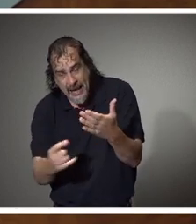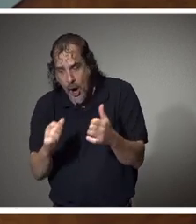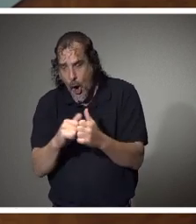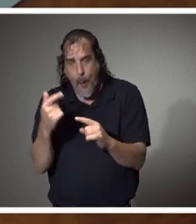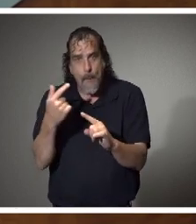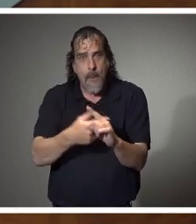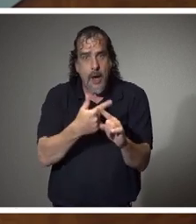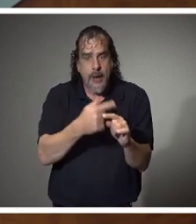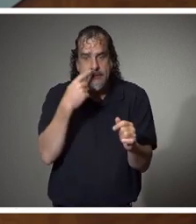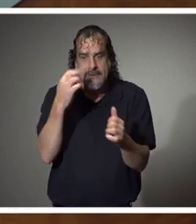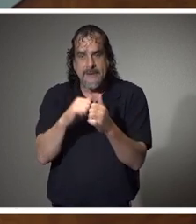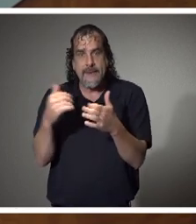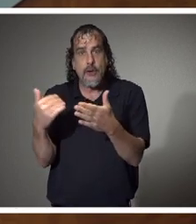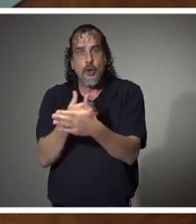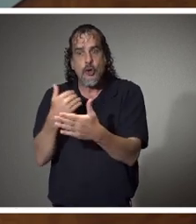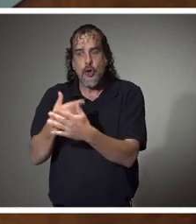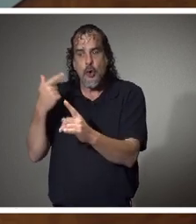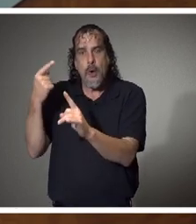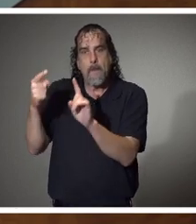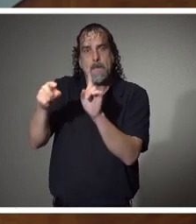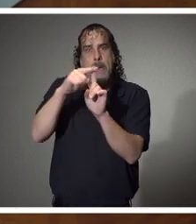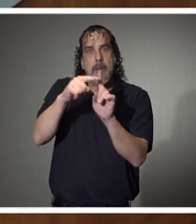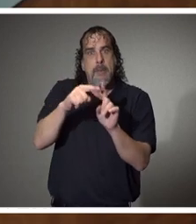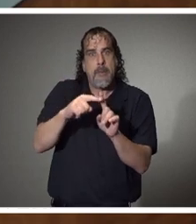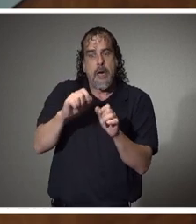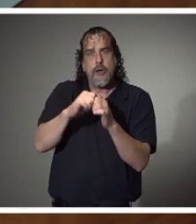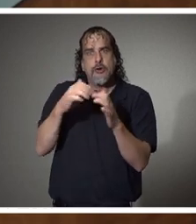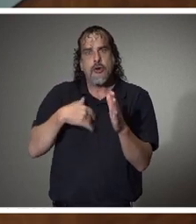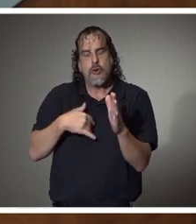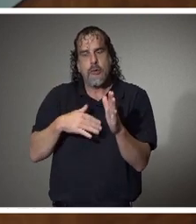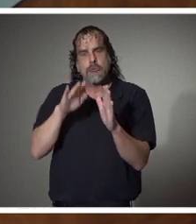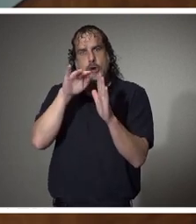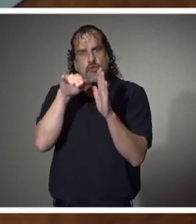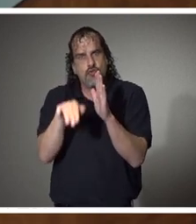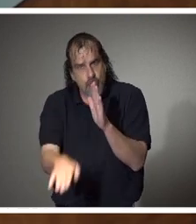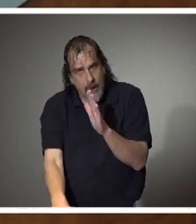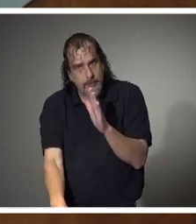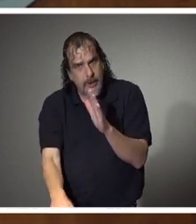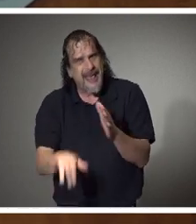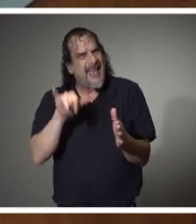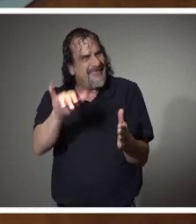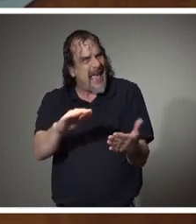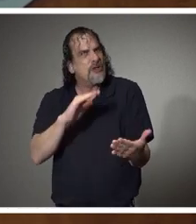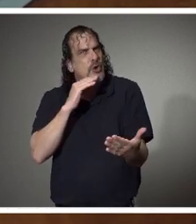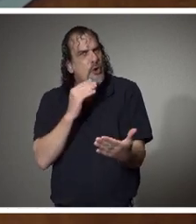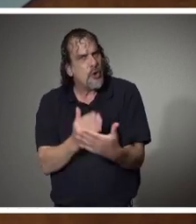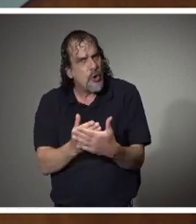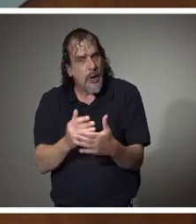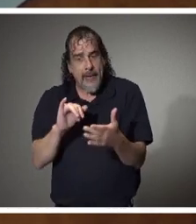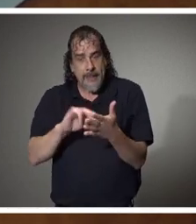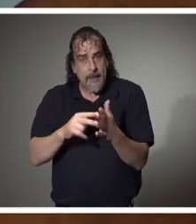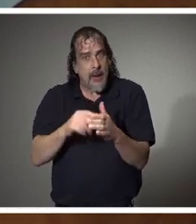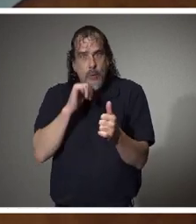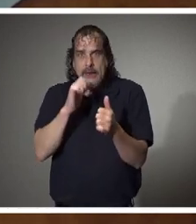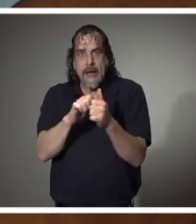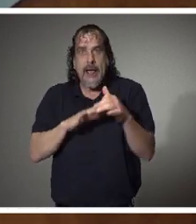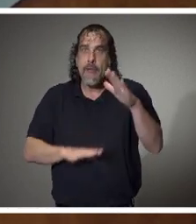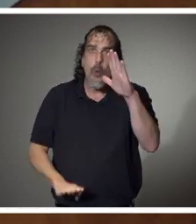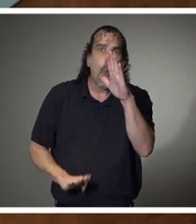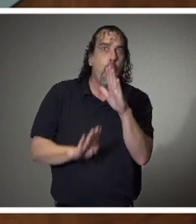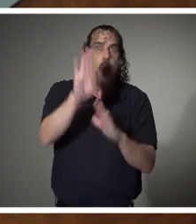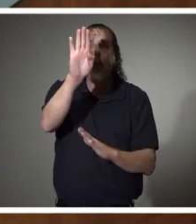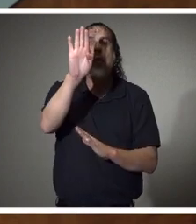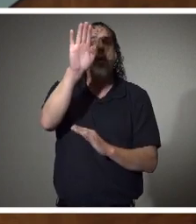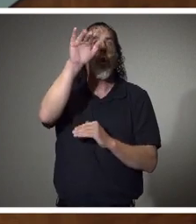new cases drop for 2 straight weeks. That's a good thing. It means we didn't have the sharp peak that many states